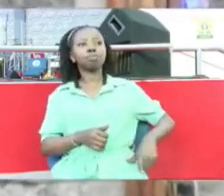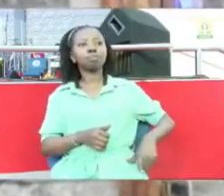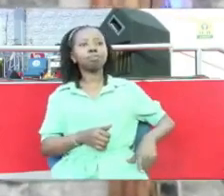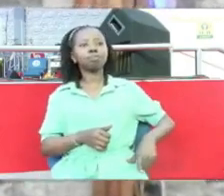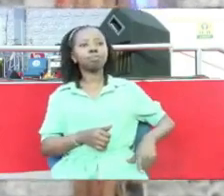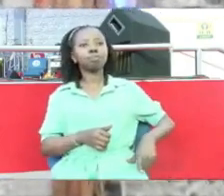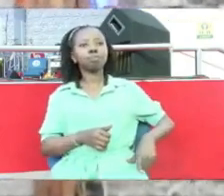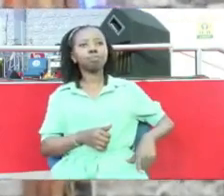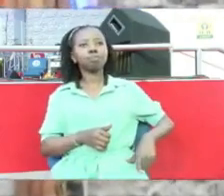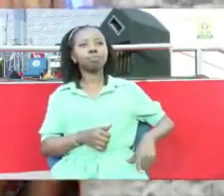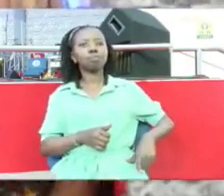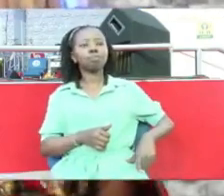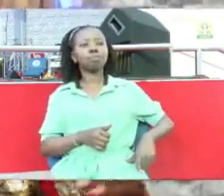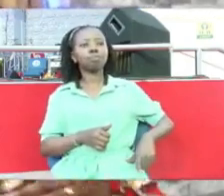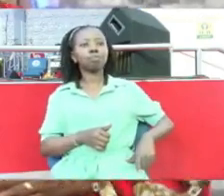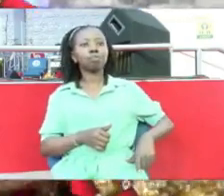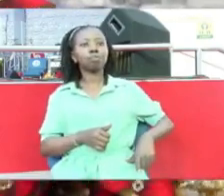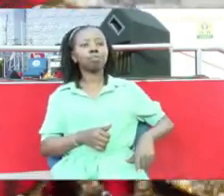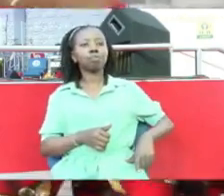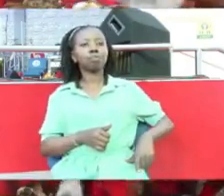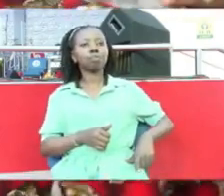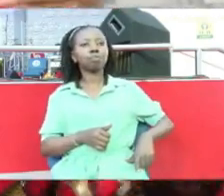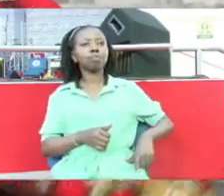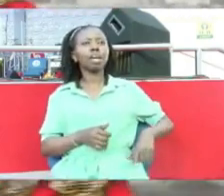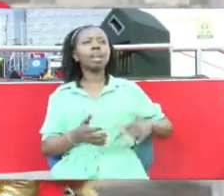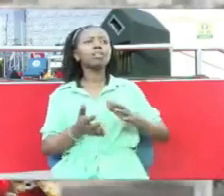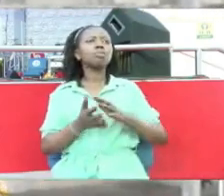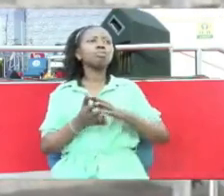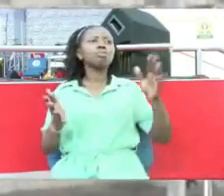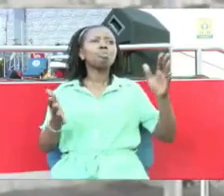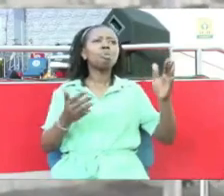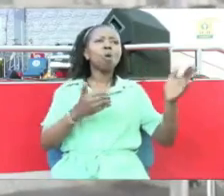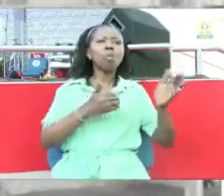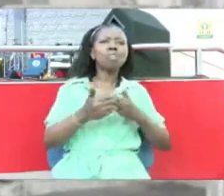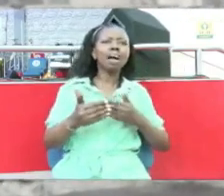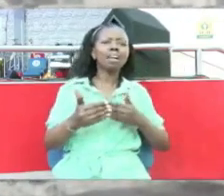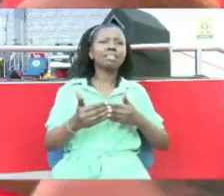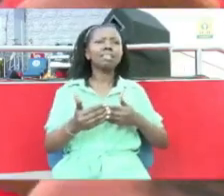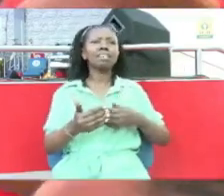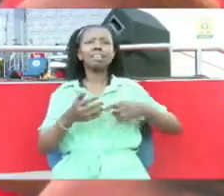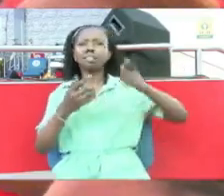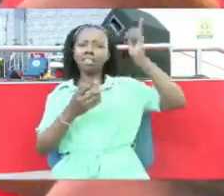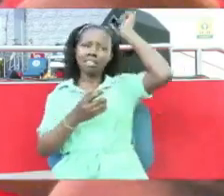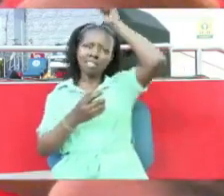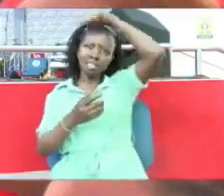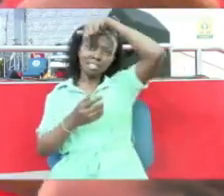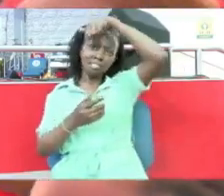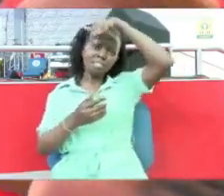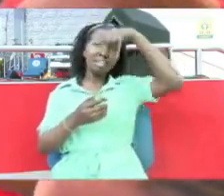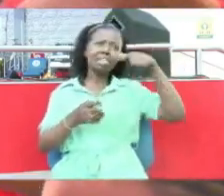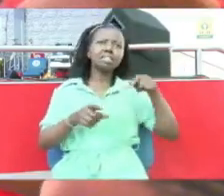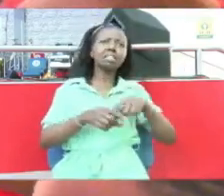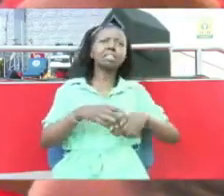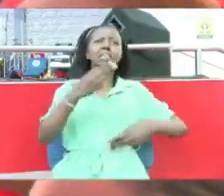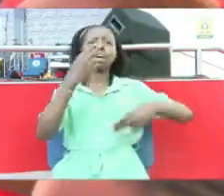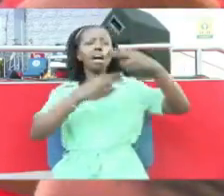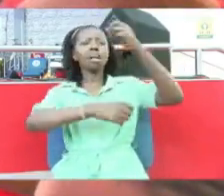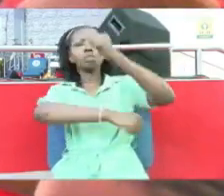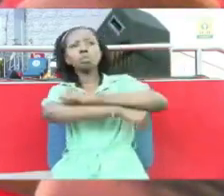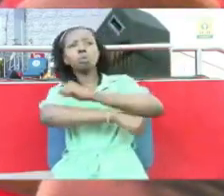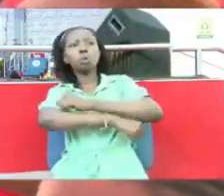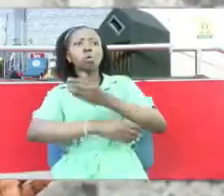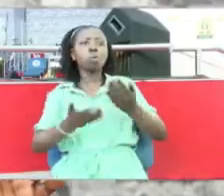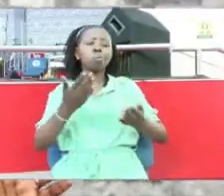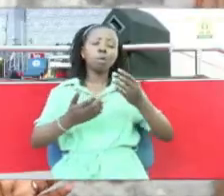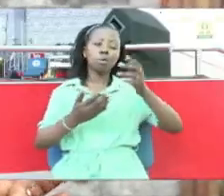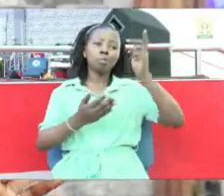kwenye uwepo wa Bwana. It will go beyond the papers that you have acquired in high school or in campus. Itakuwa